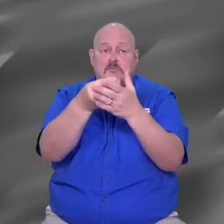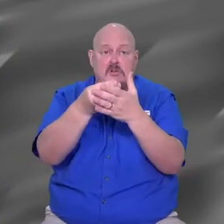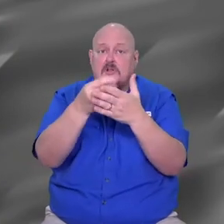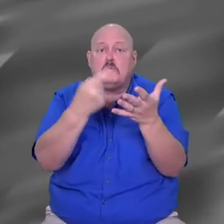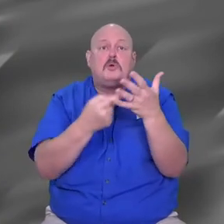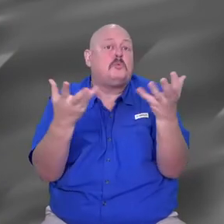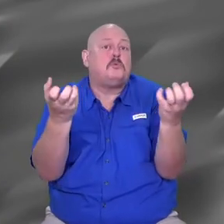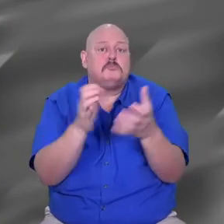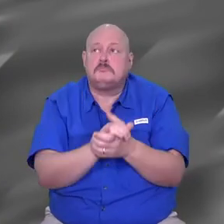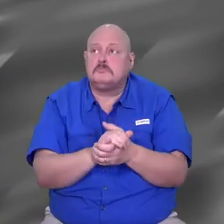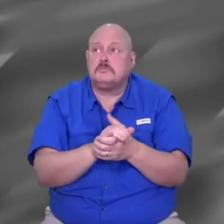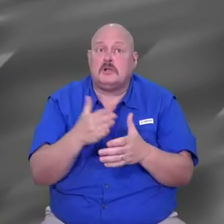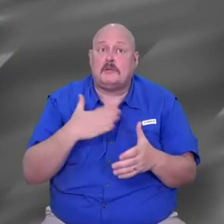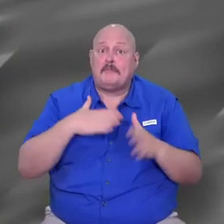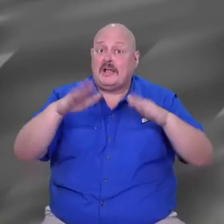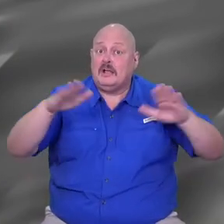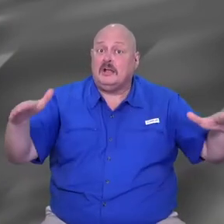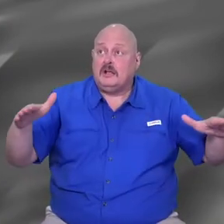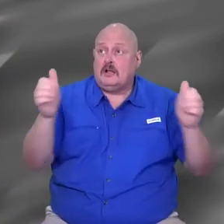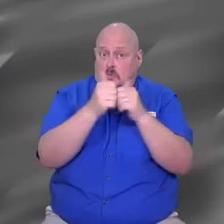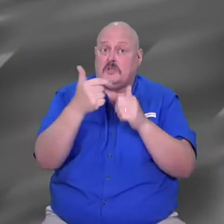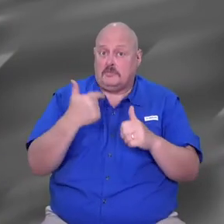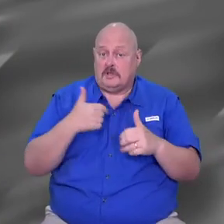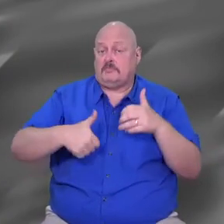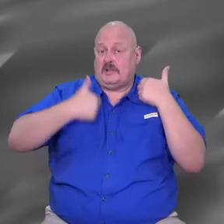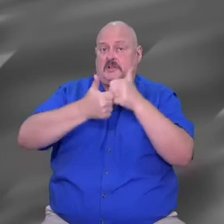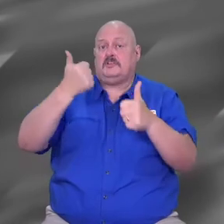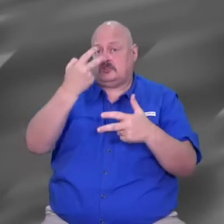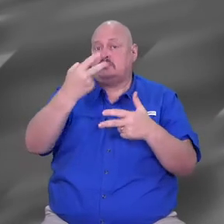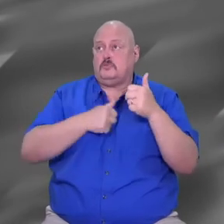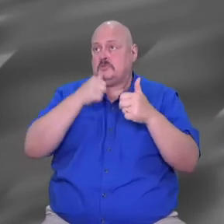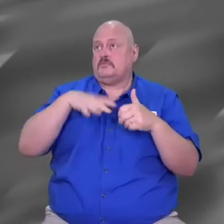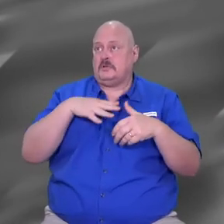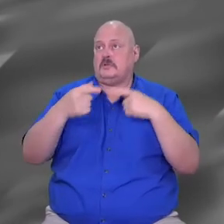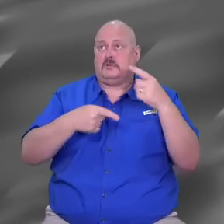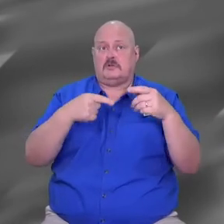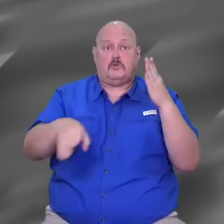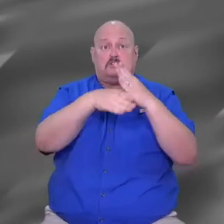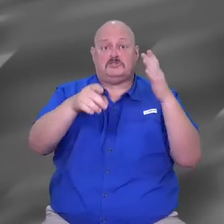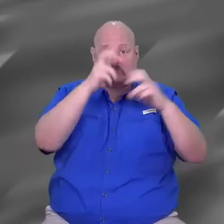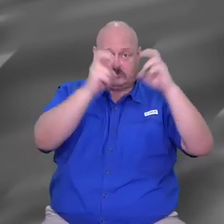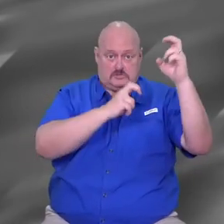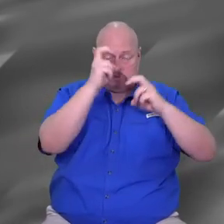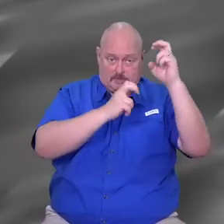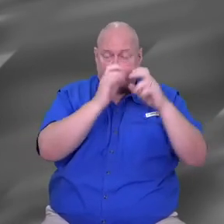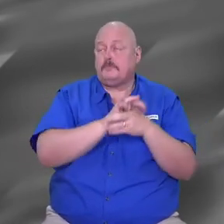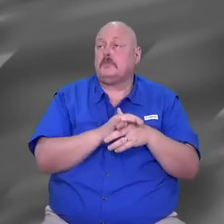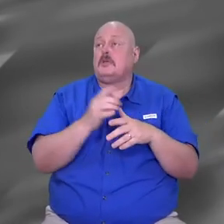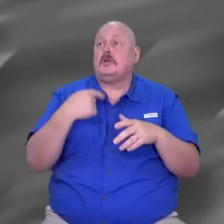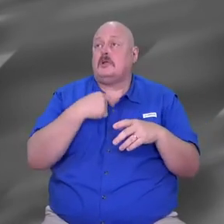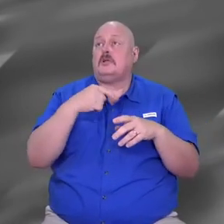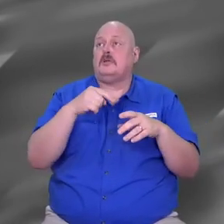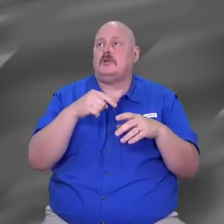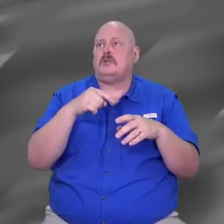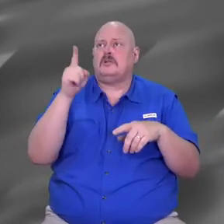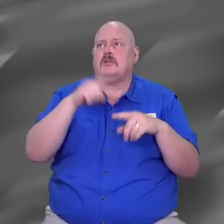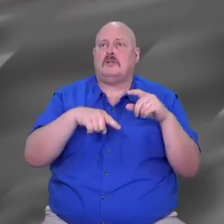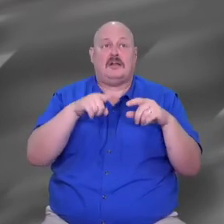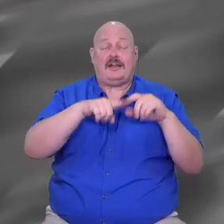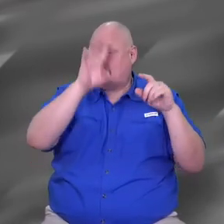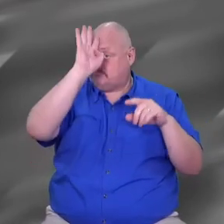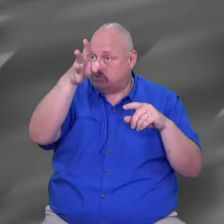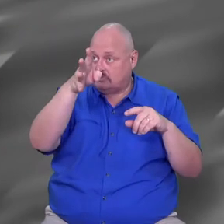want? My children were with me. In fact, my youngest two were with me because we're on the way to a soccer tournament, the oldest one. We were in, I can't make this stuff up,